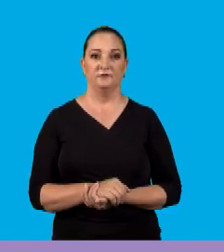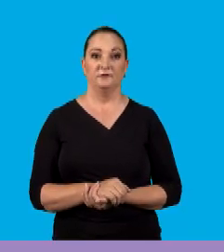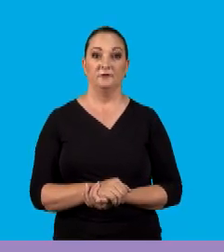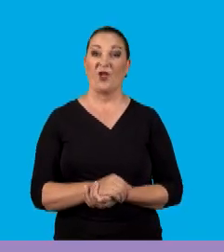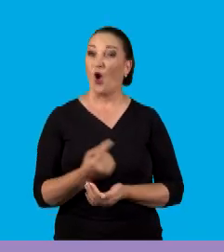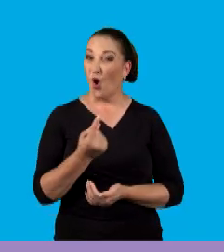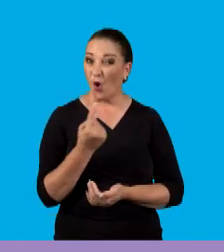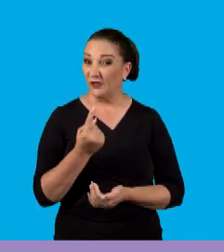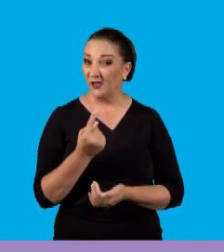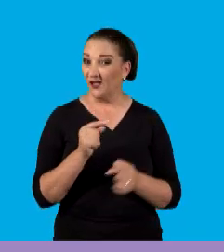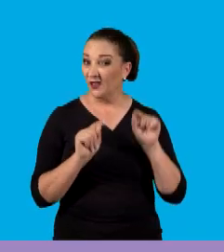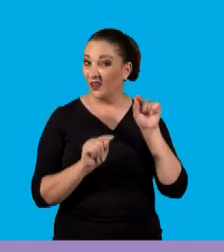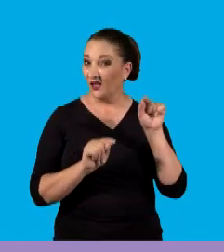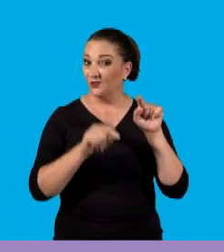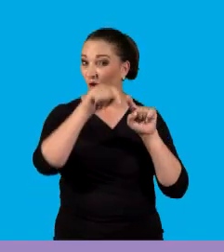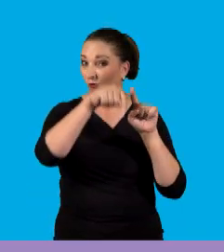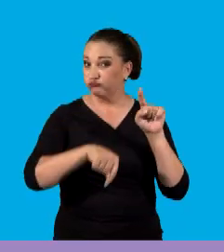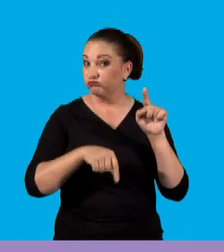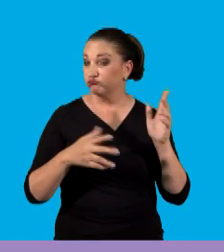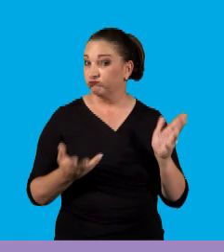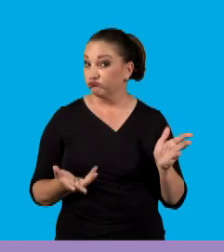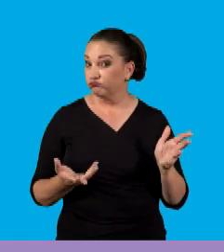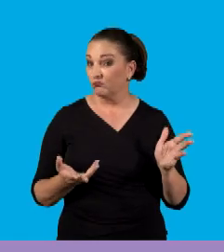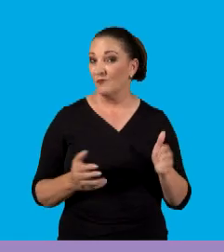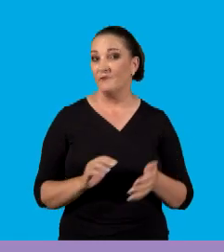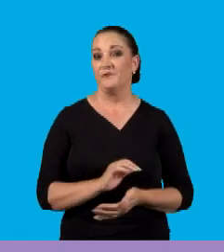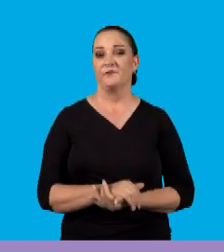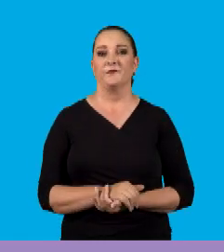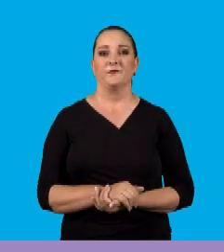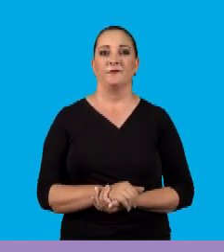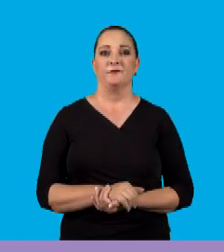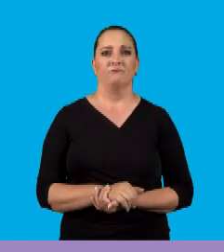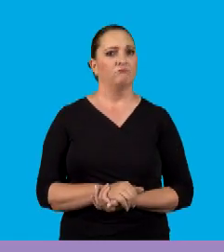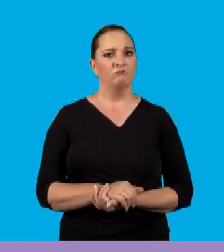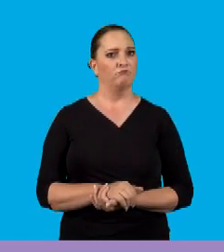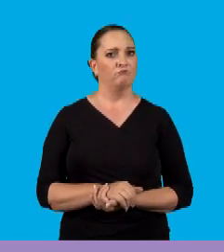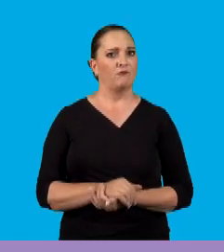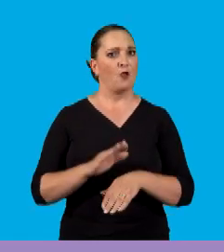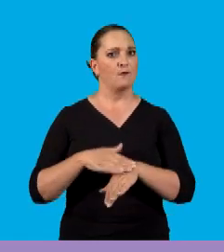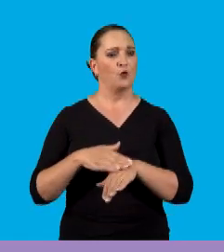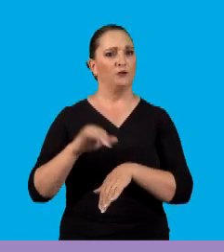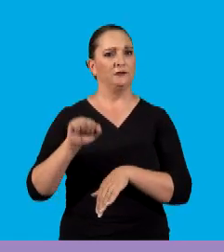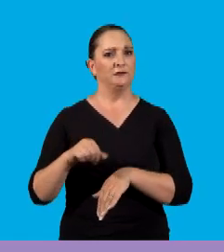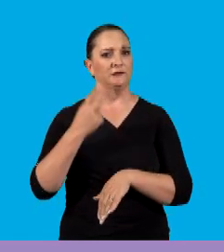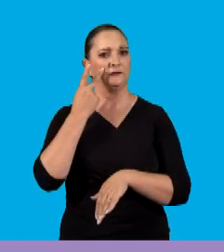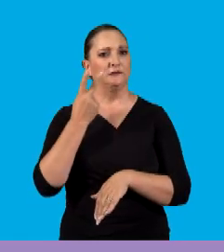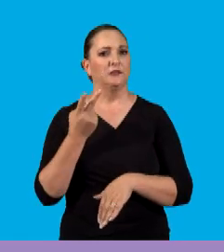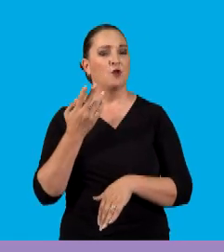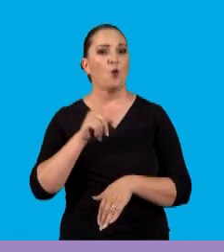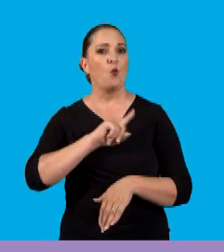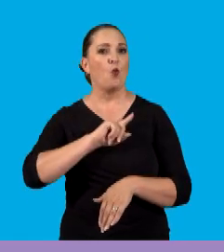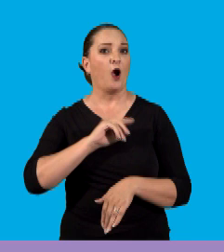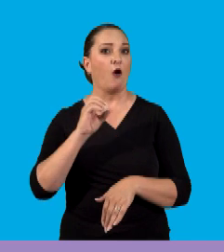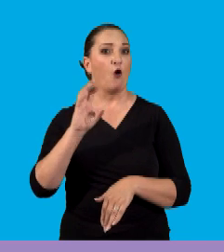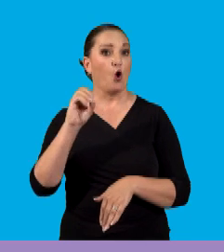Are those the only months where our car sales decreased? Well, of course not, because we can see there that in